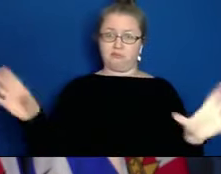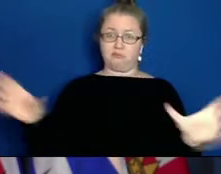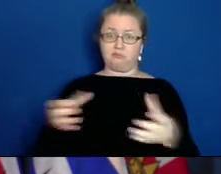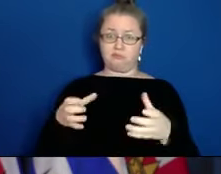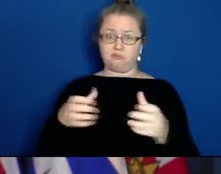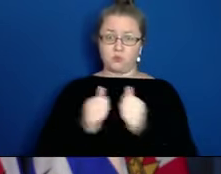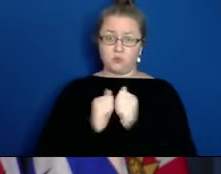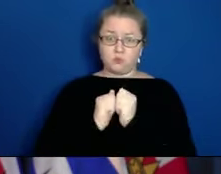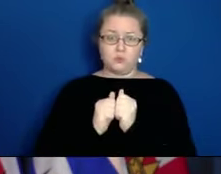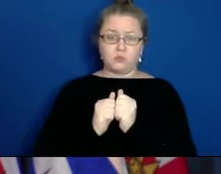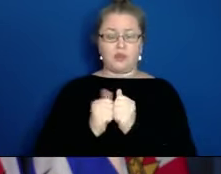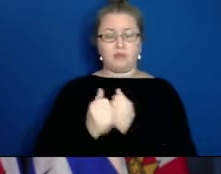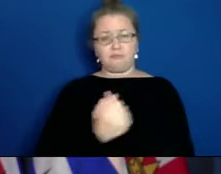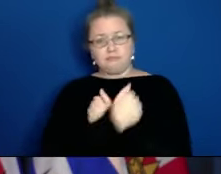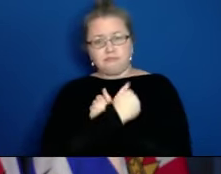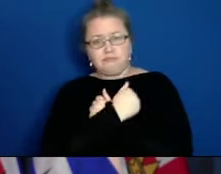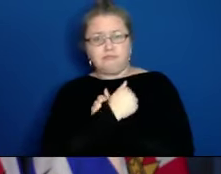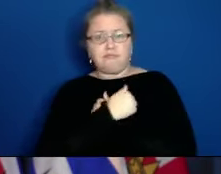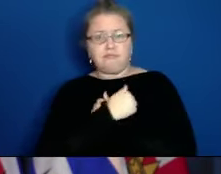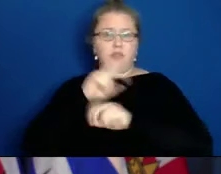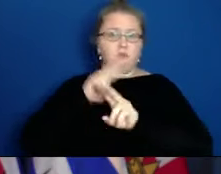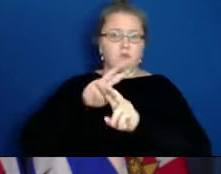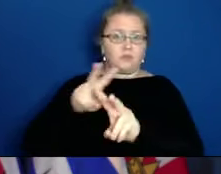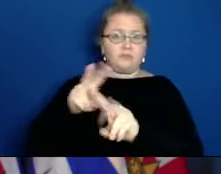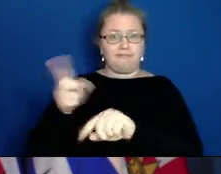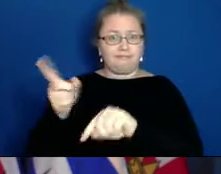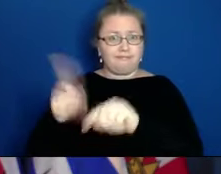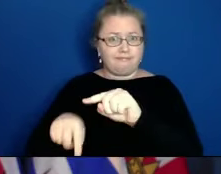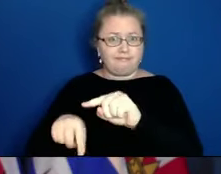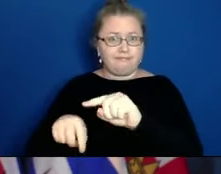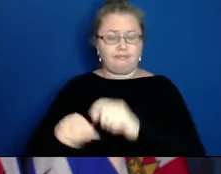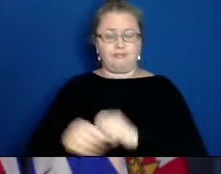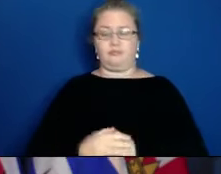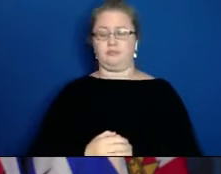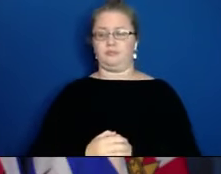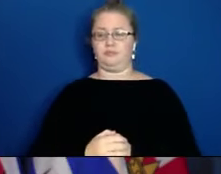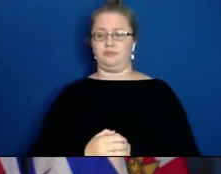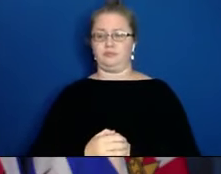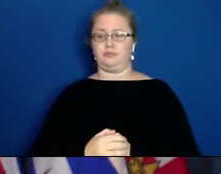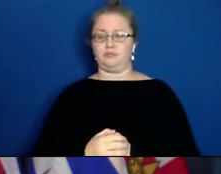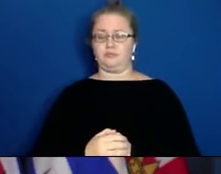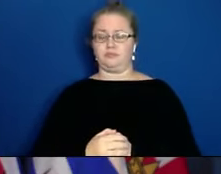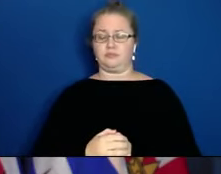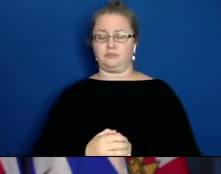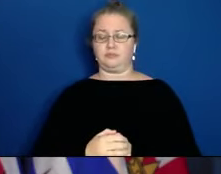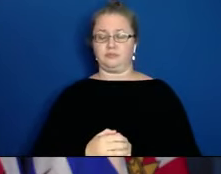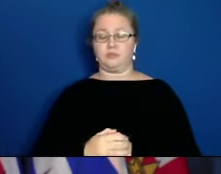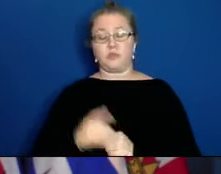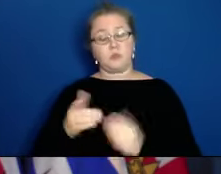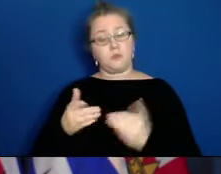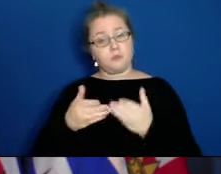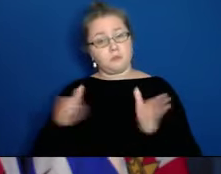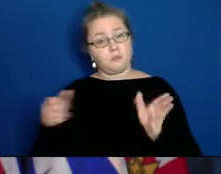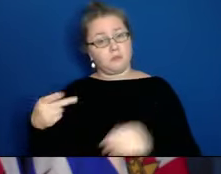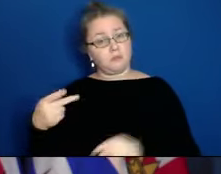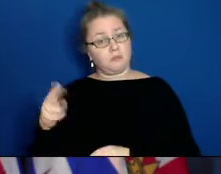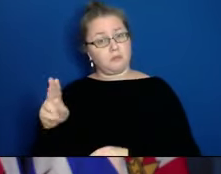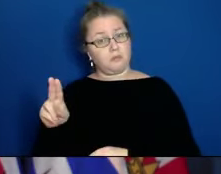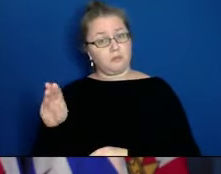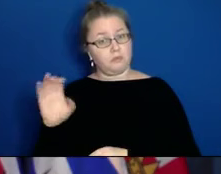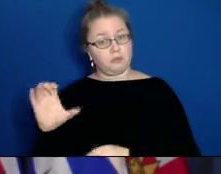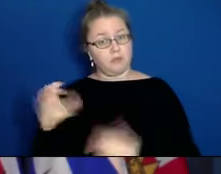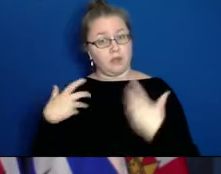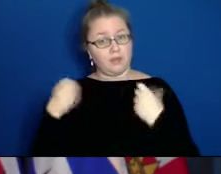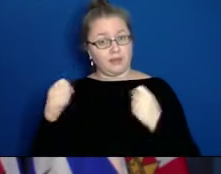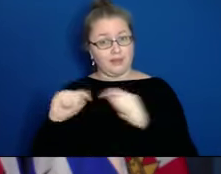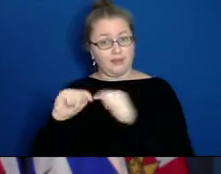express my ongoing appreciation to the extraordinary teams in public health. You'll